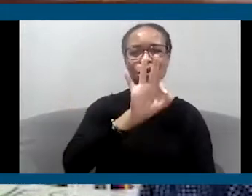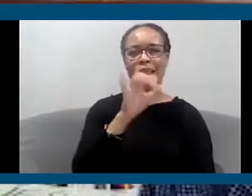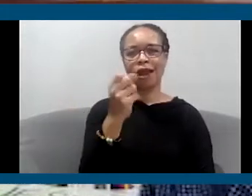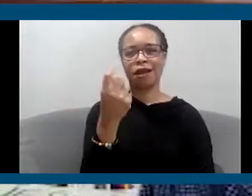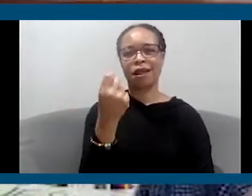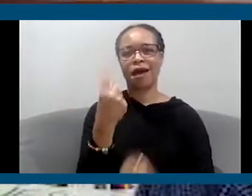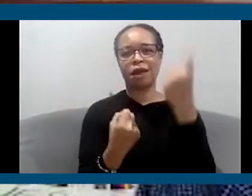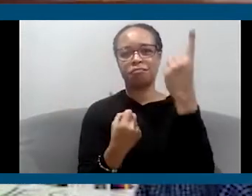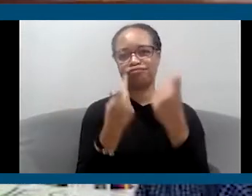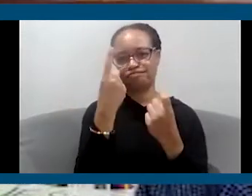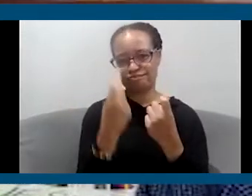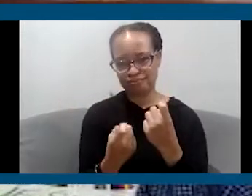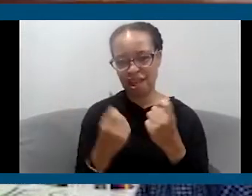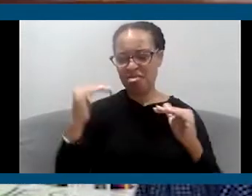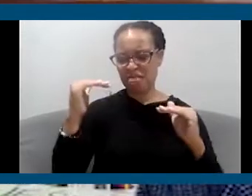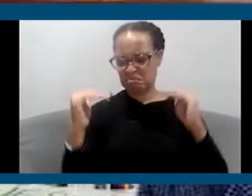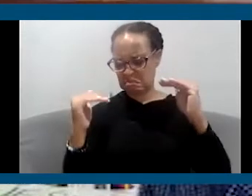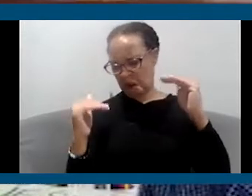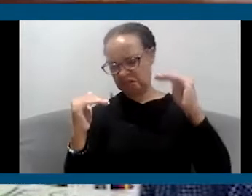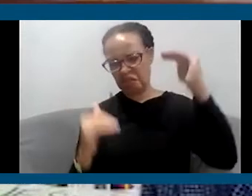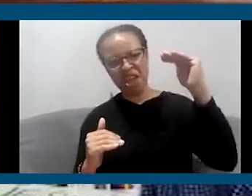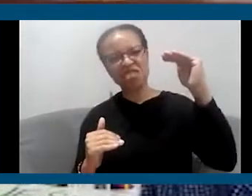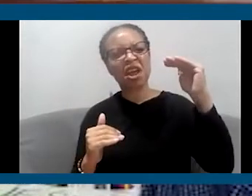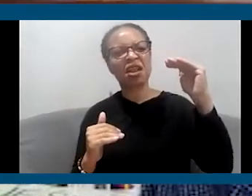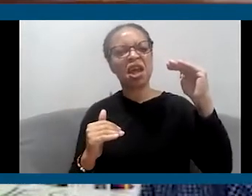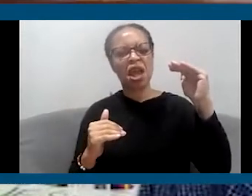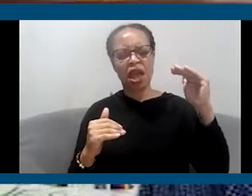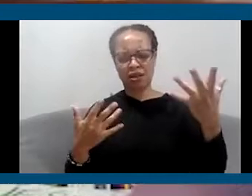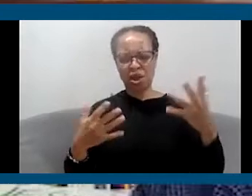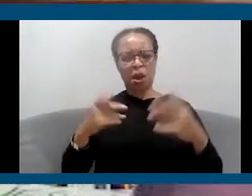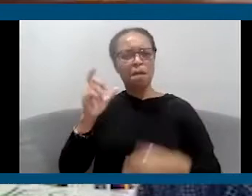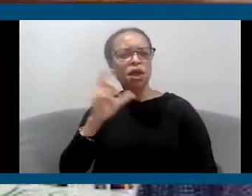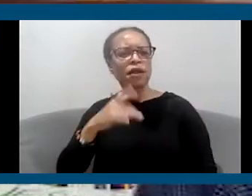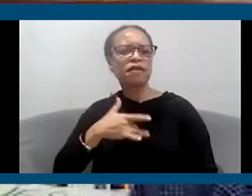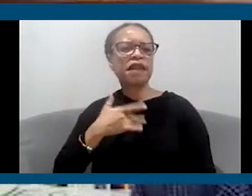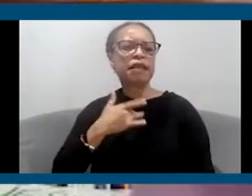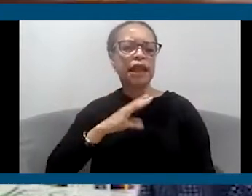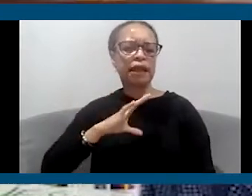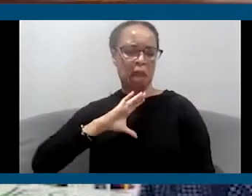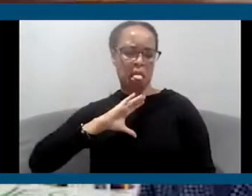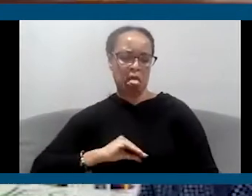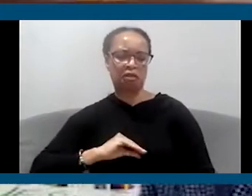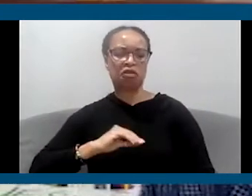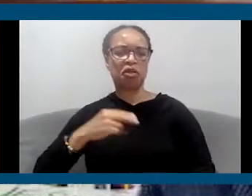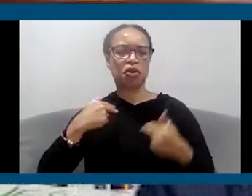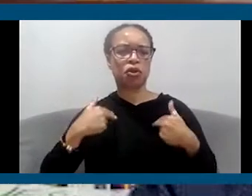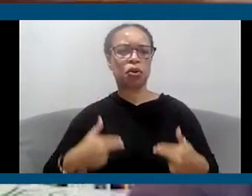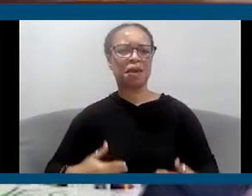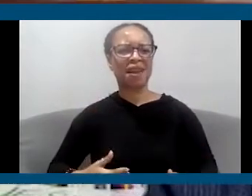brunt of marginalization, dehumanization of American Muslims. Believe it or not, at one point, American Muslims